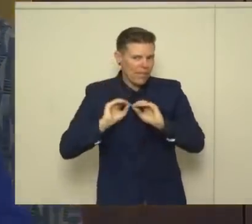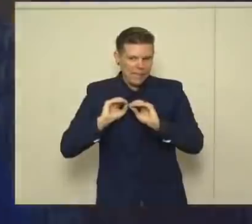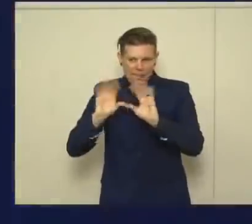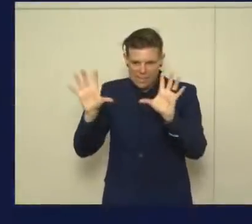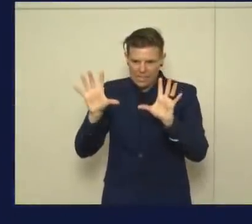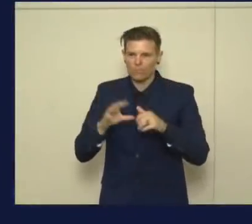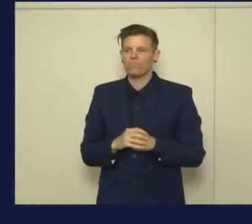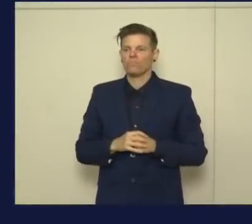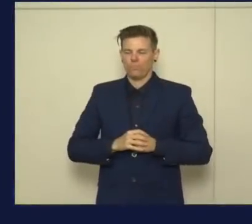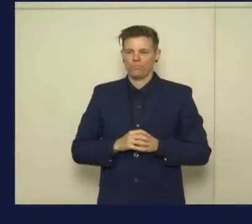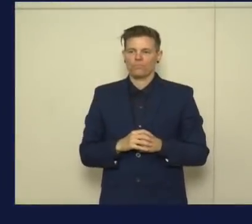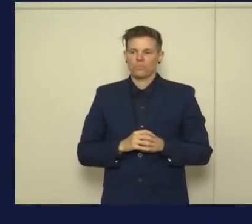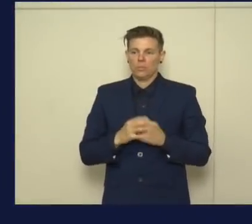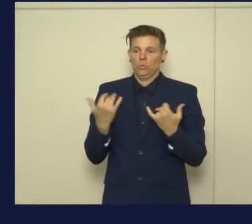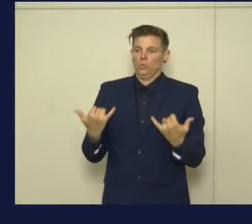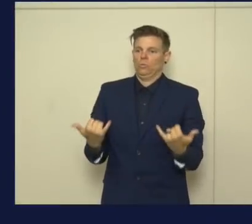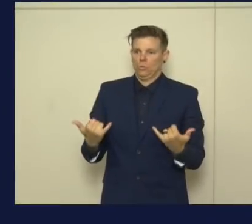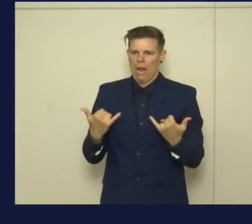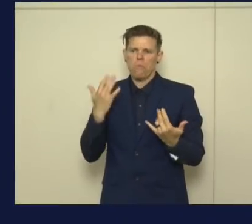update.